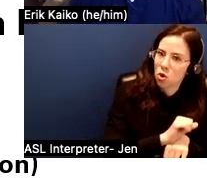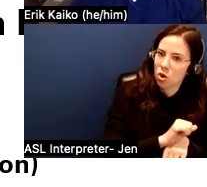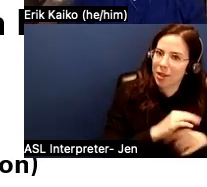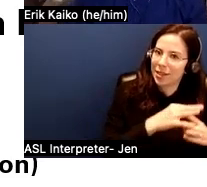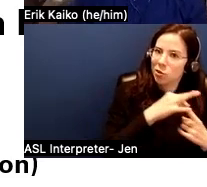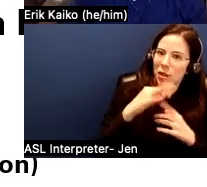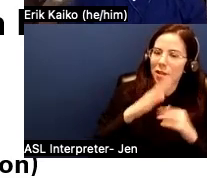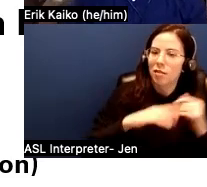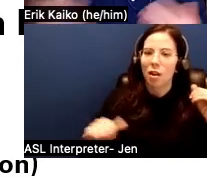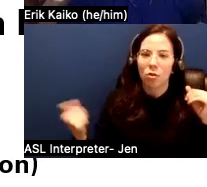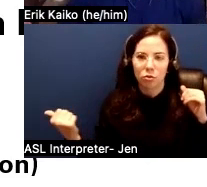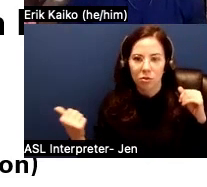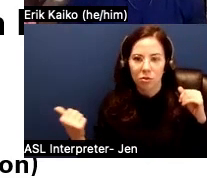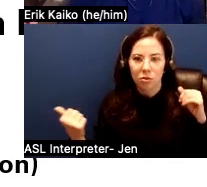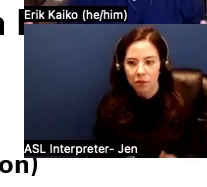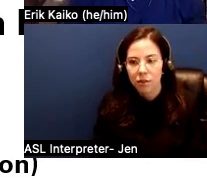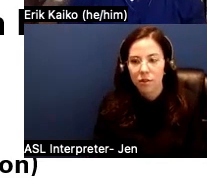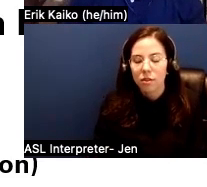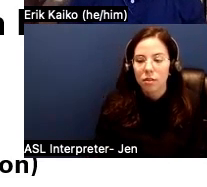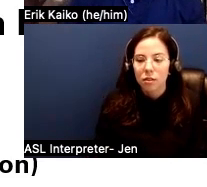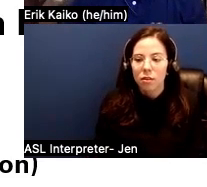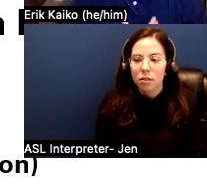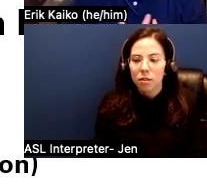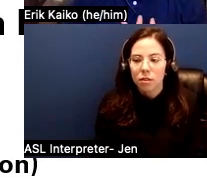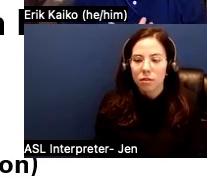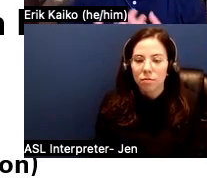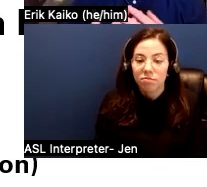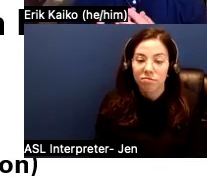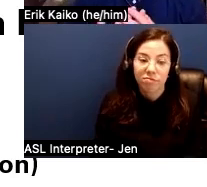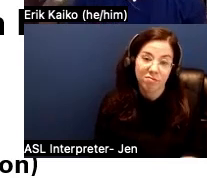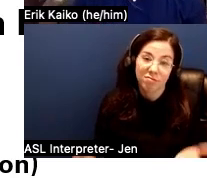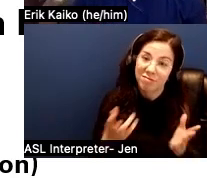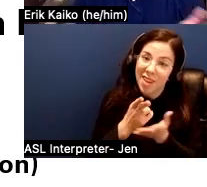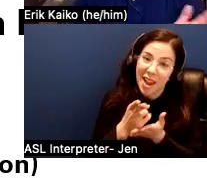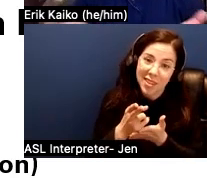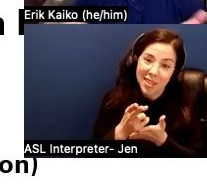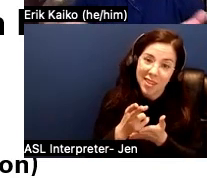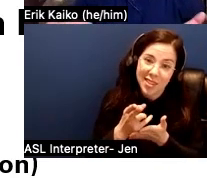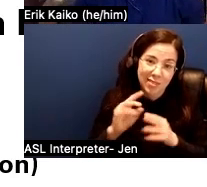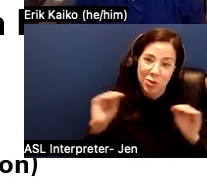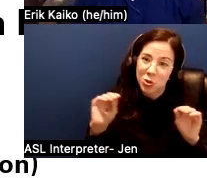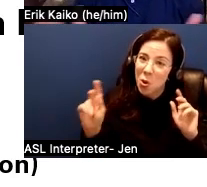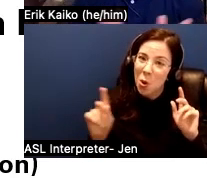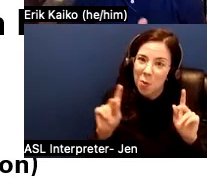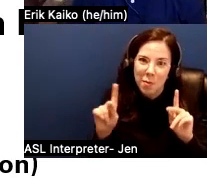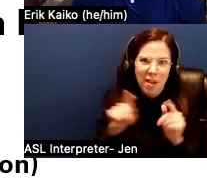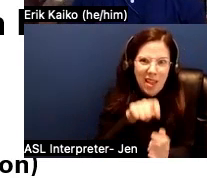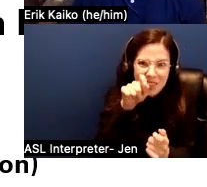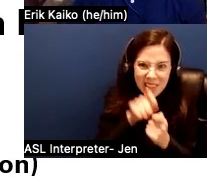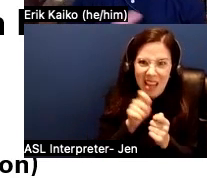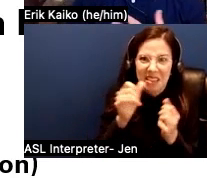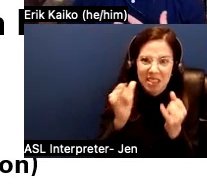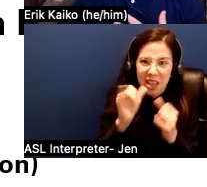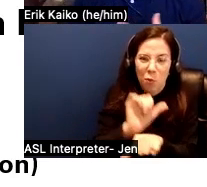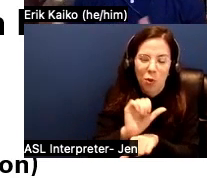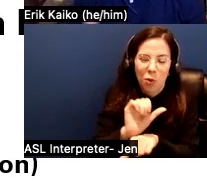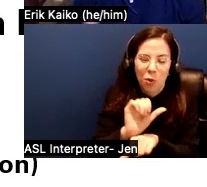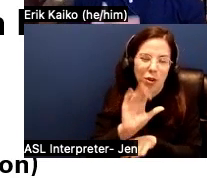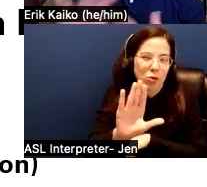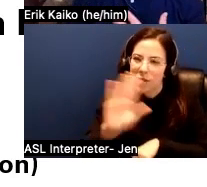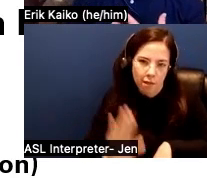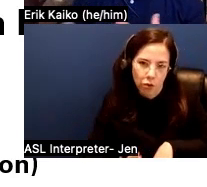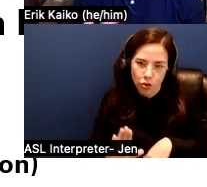apart. The fact of the matter is that there's no one out there doing exactly what you're doing. So if you can tell your